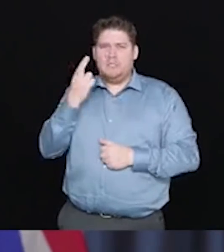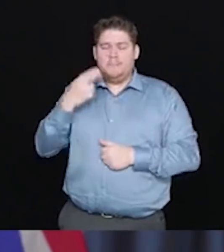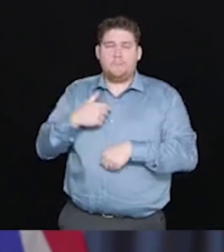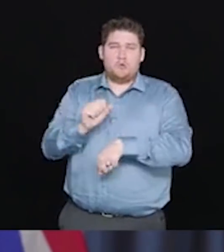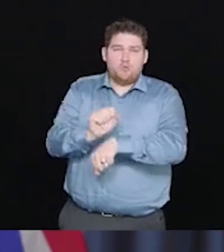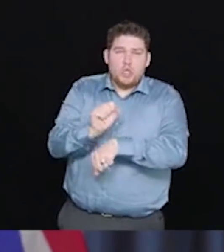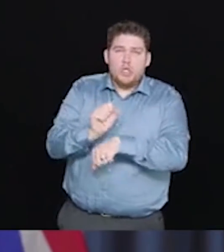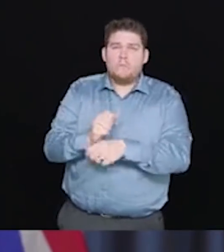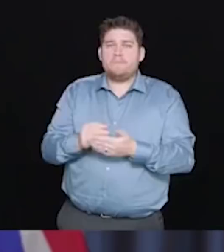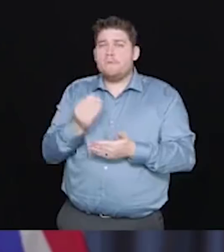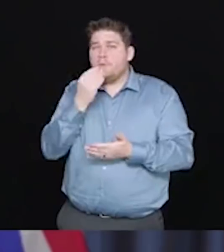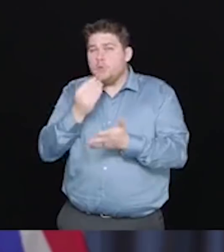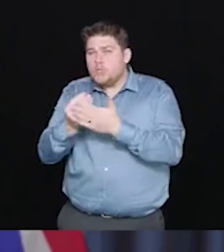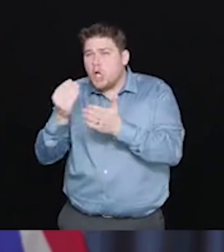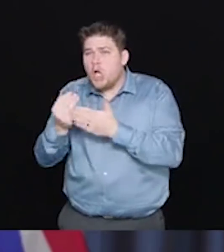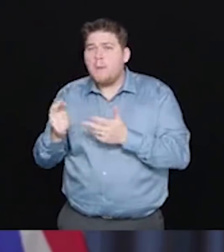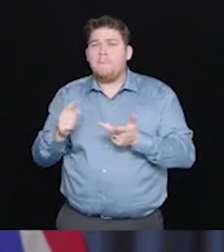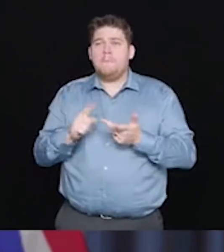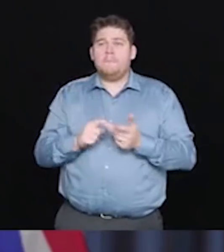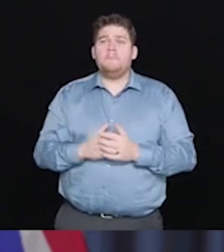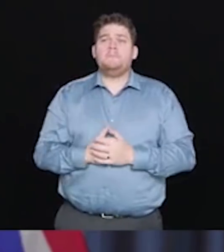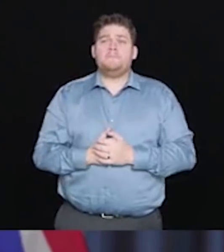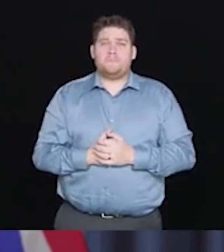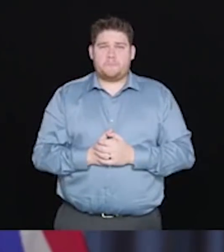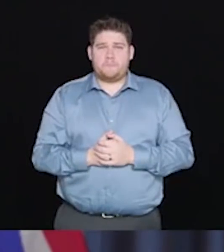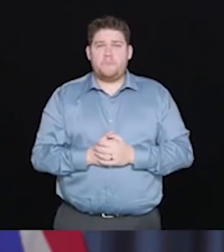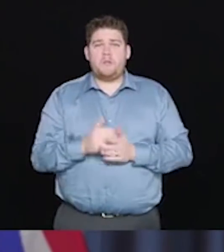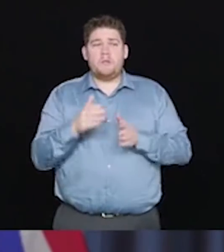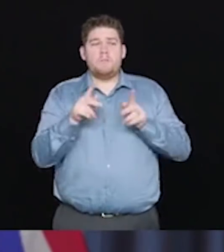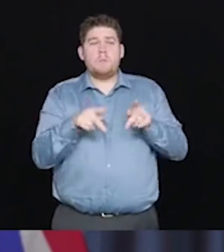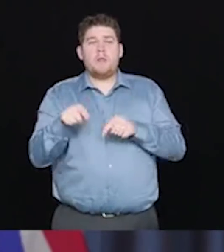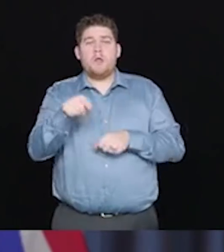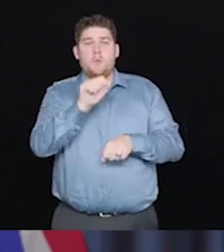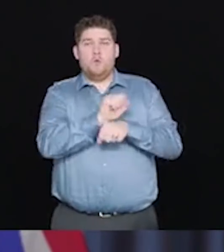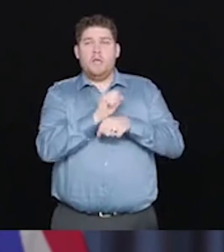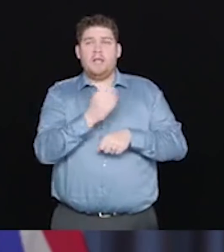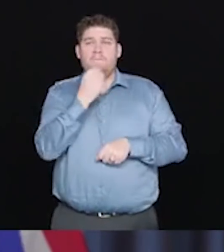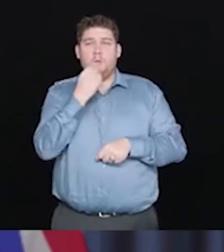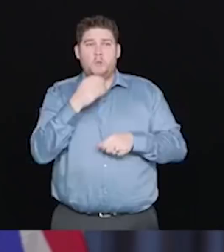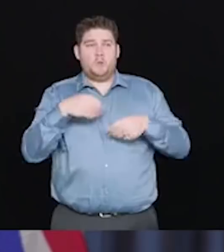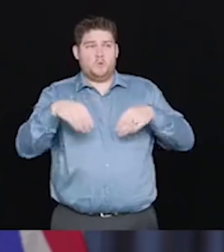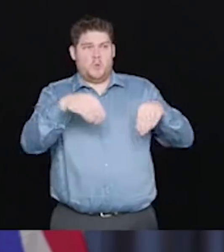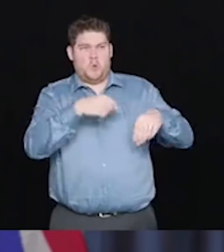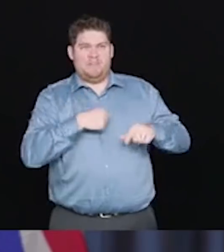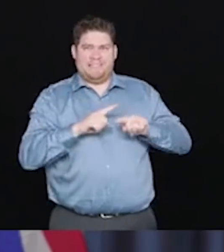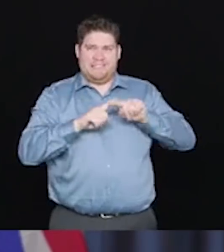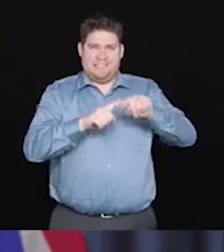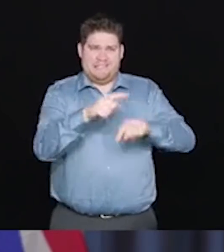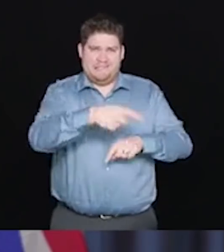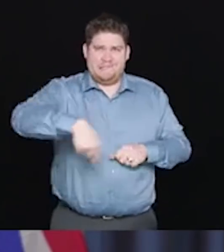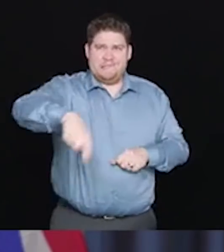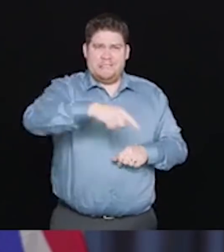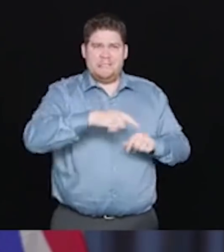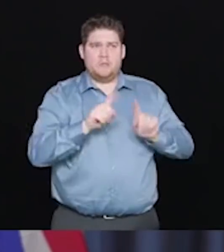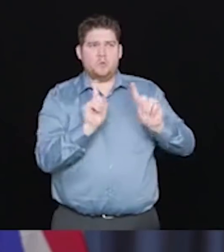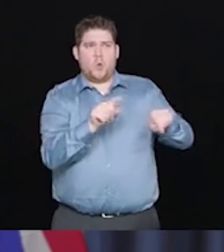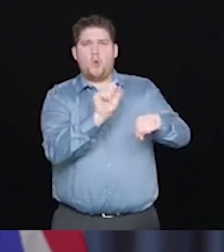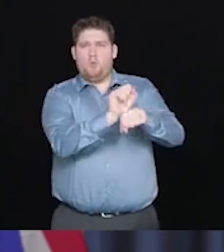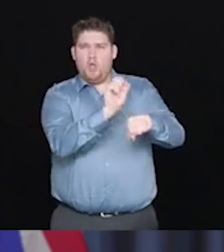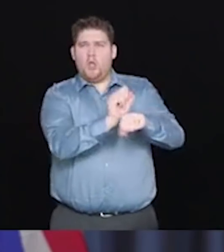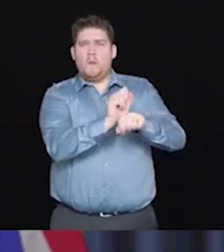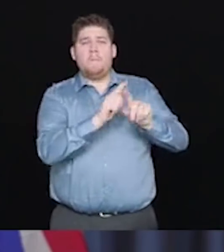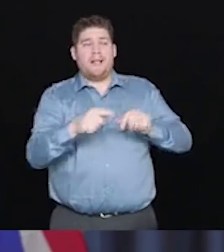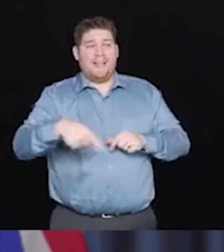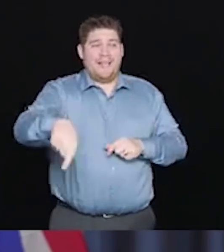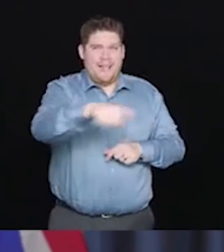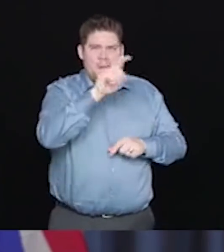need you to do that safely, and that means maintaining the physical distance between people. But we also need to continue to coming together